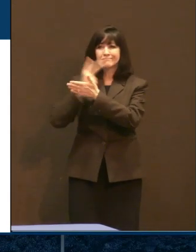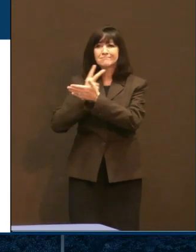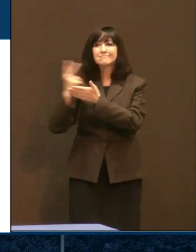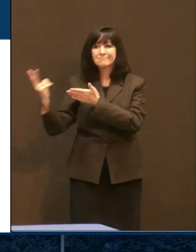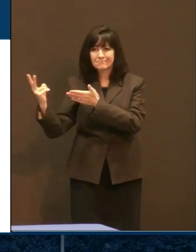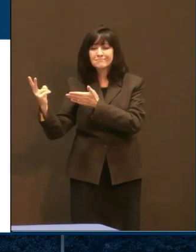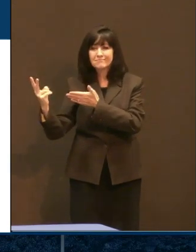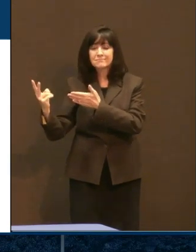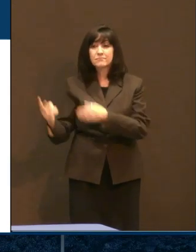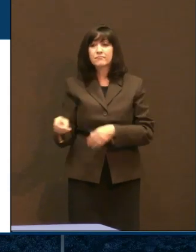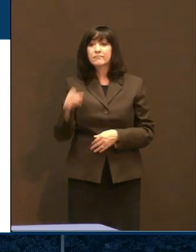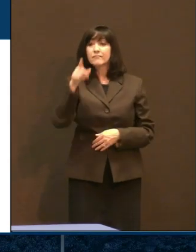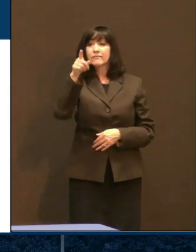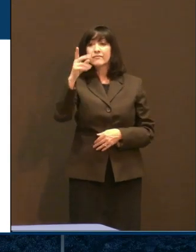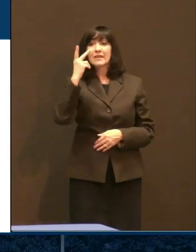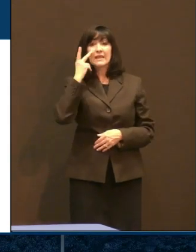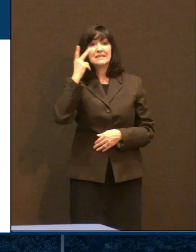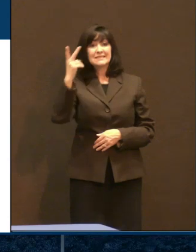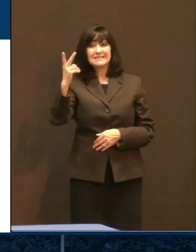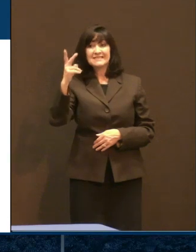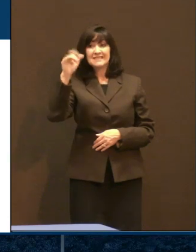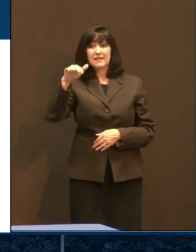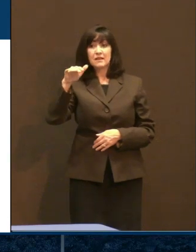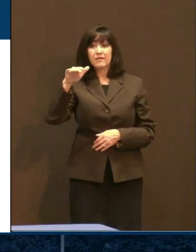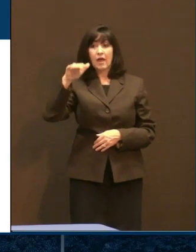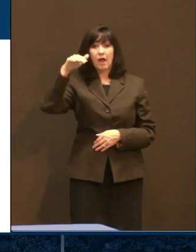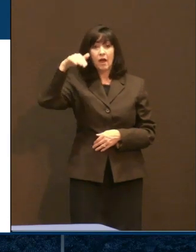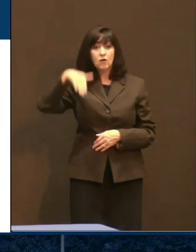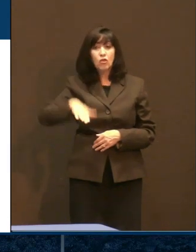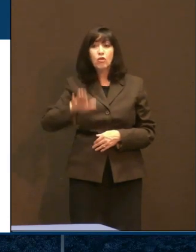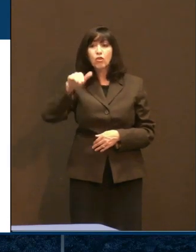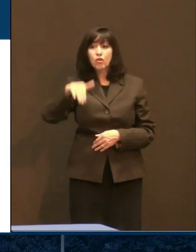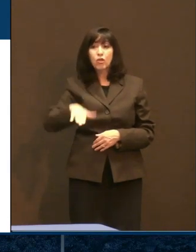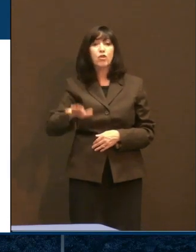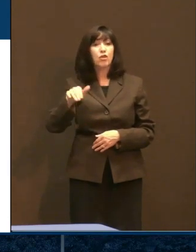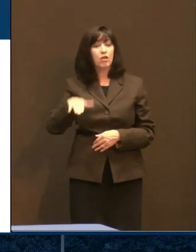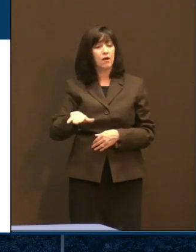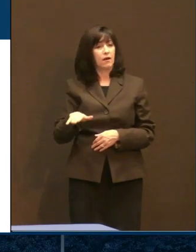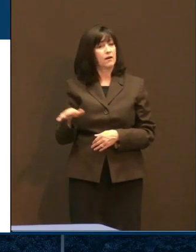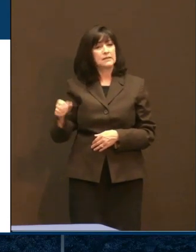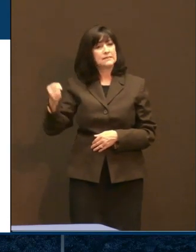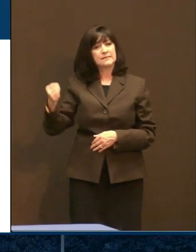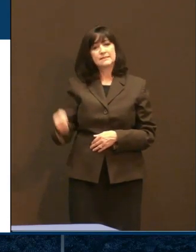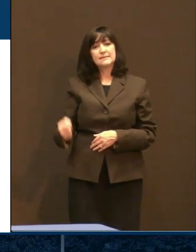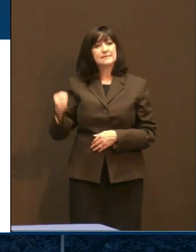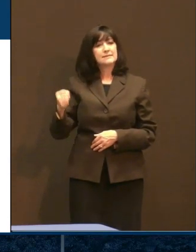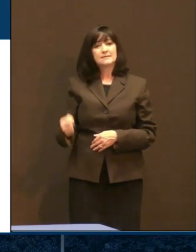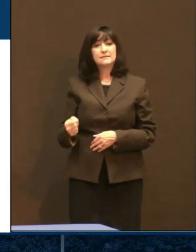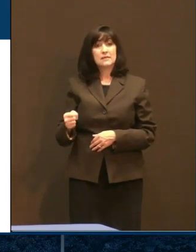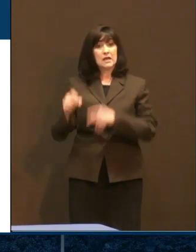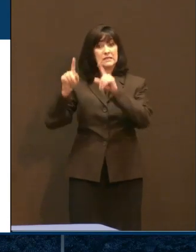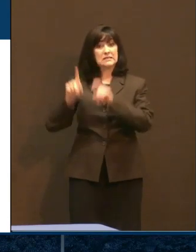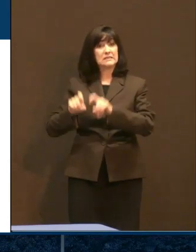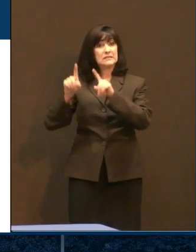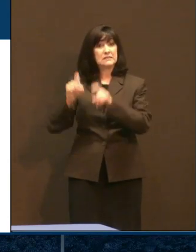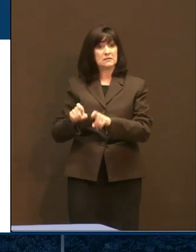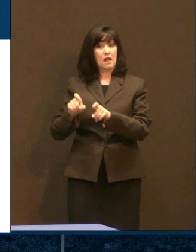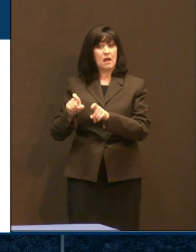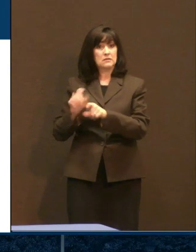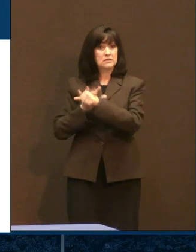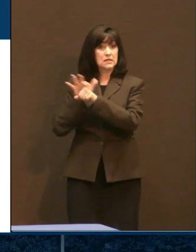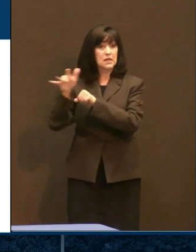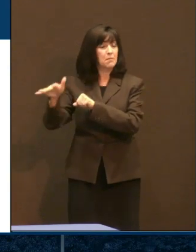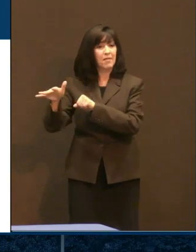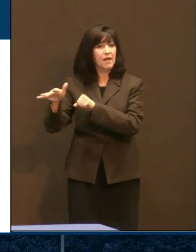there. That's because we weren't doing that in Sussex County, and you weren't having as much action with respect to new